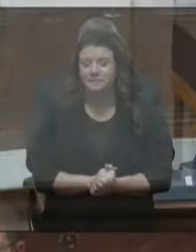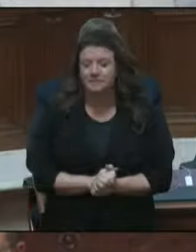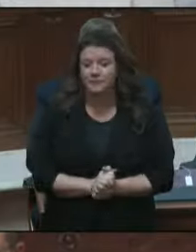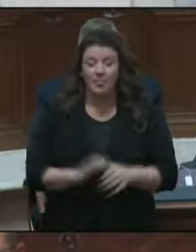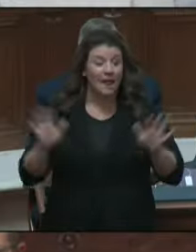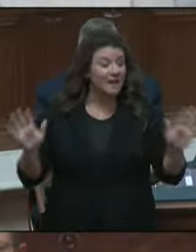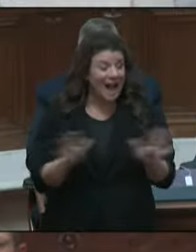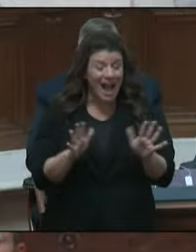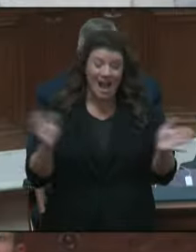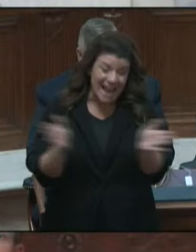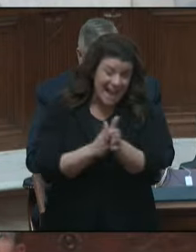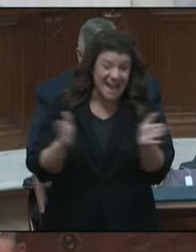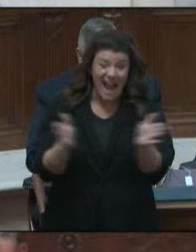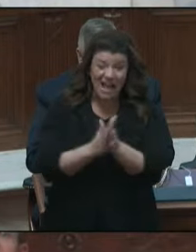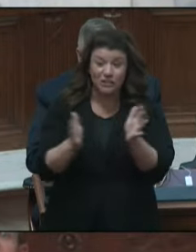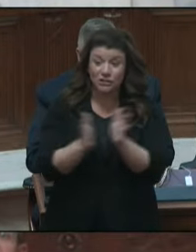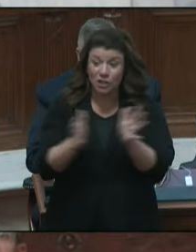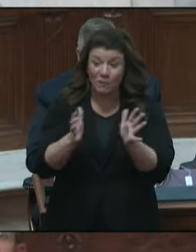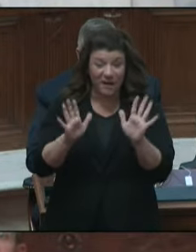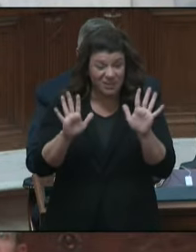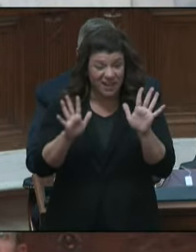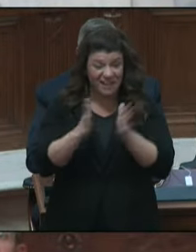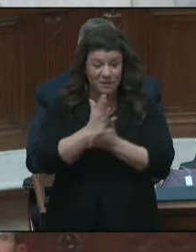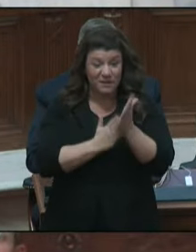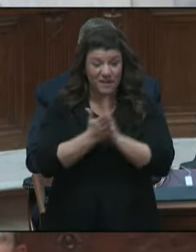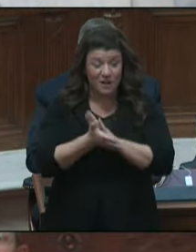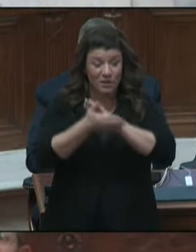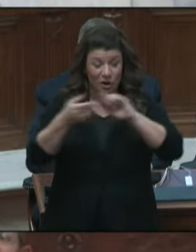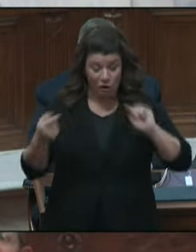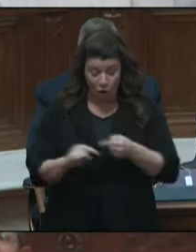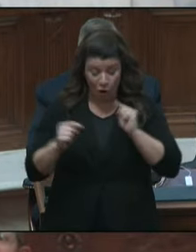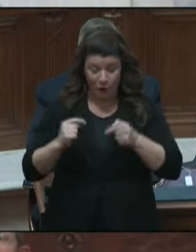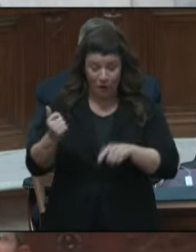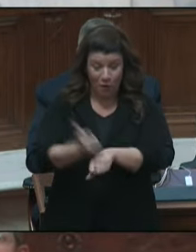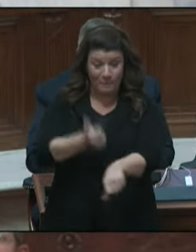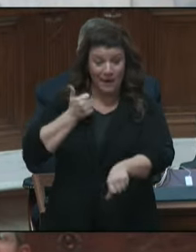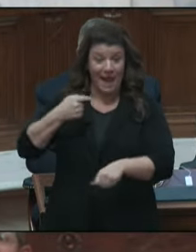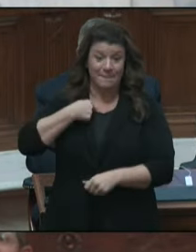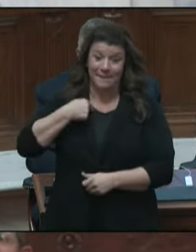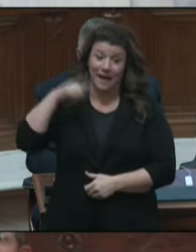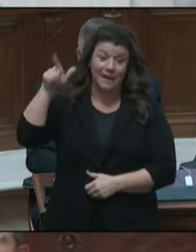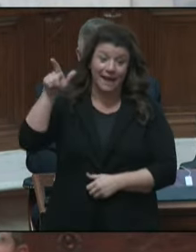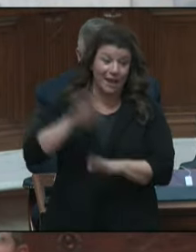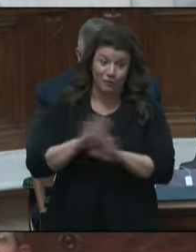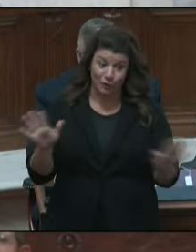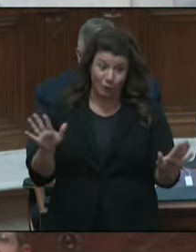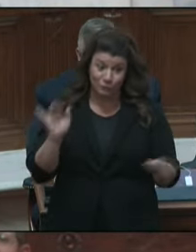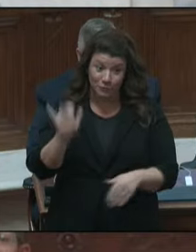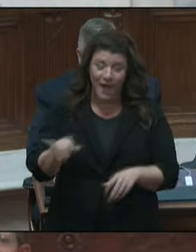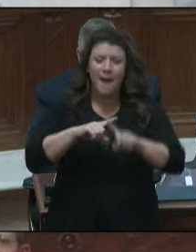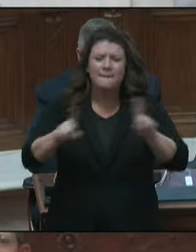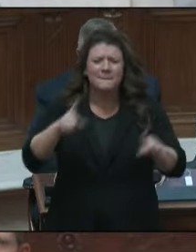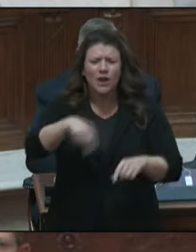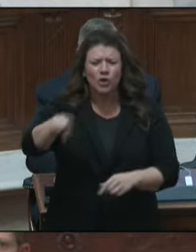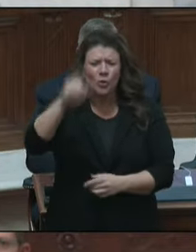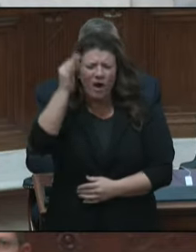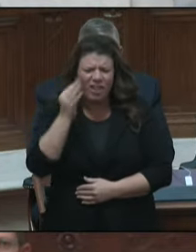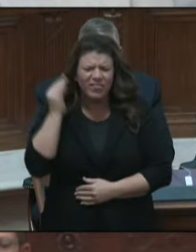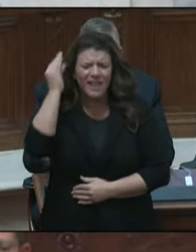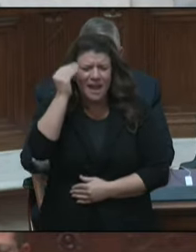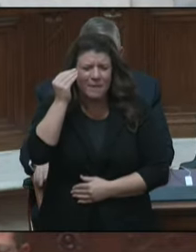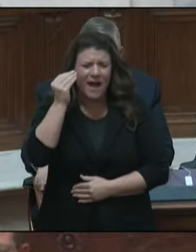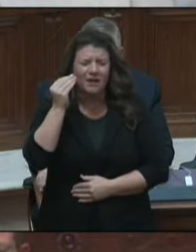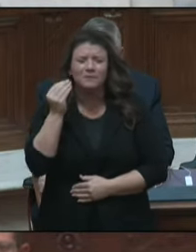Now, don't hit your hands so much that your hands get sore, and you can blame that on me and not on me later on. But think about this just to